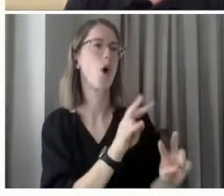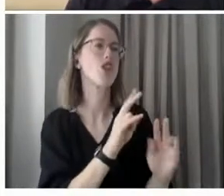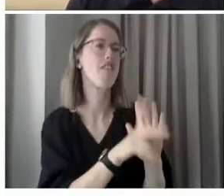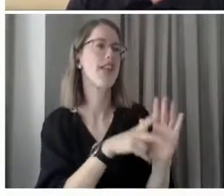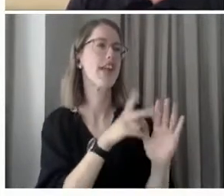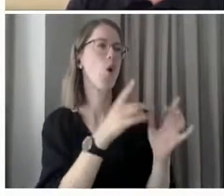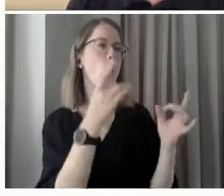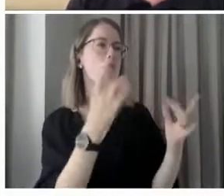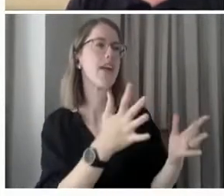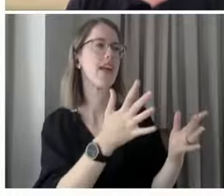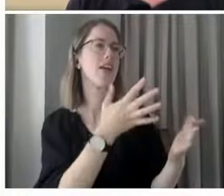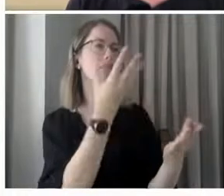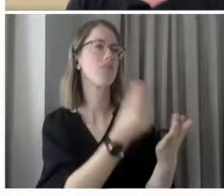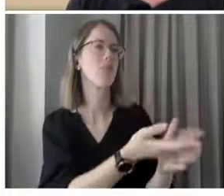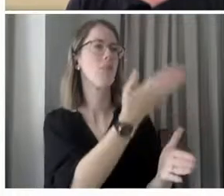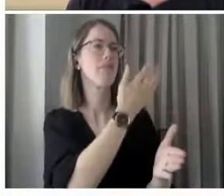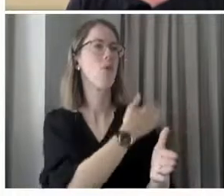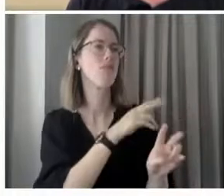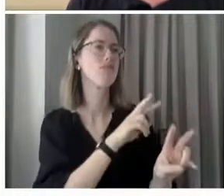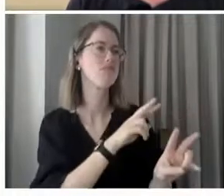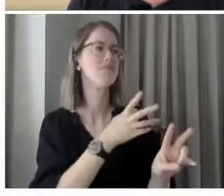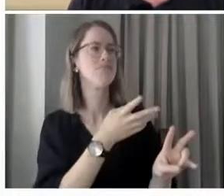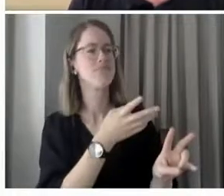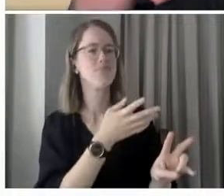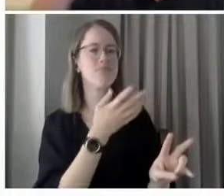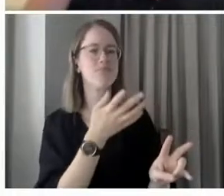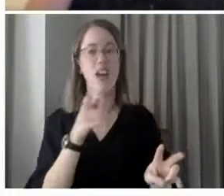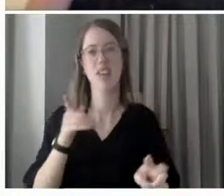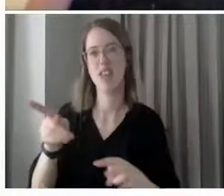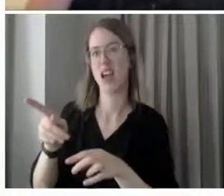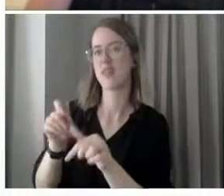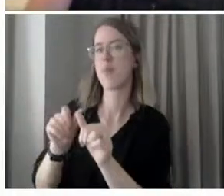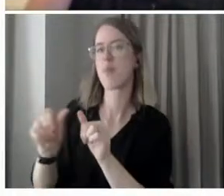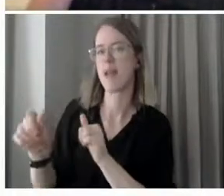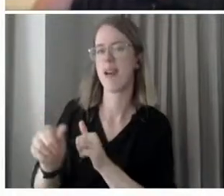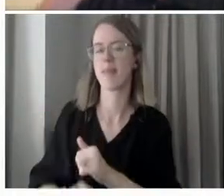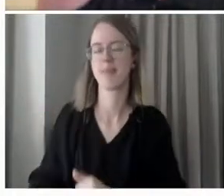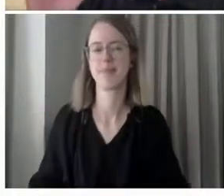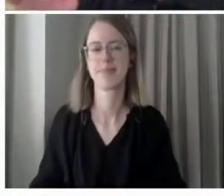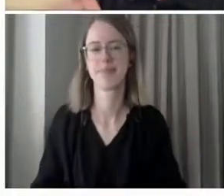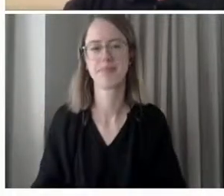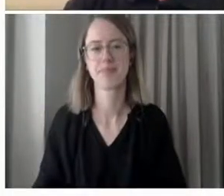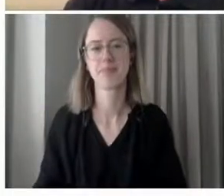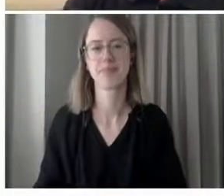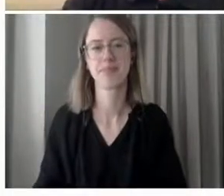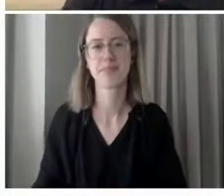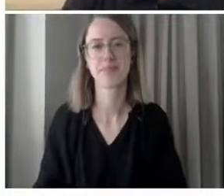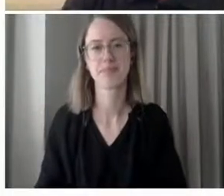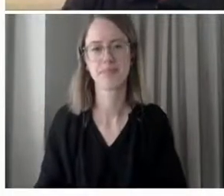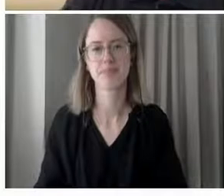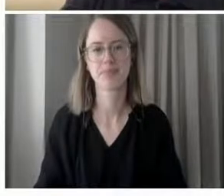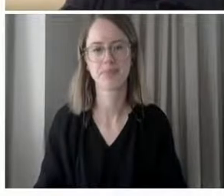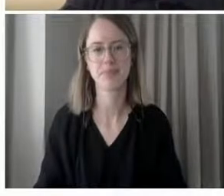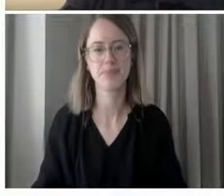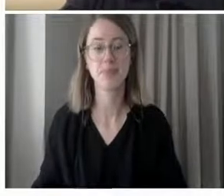feed that, you know, is online anyway. And so there's quite a lot of interesting work about what